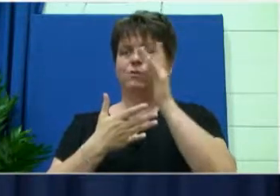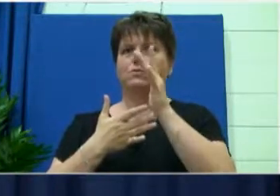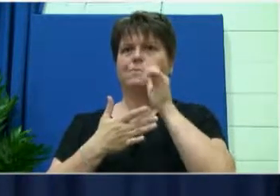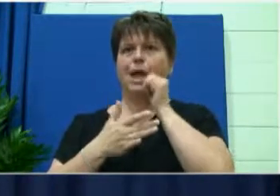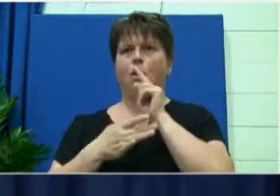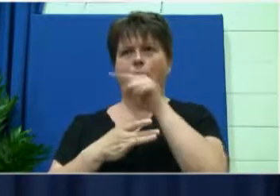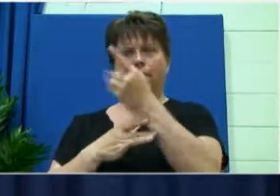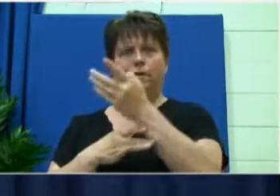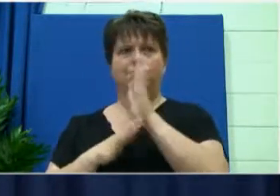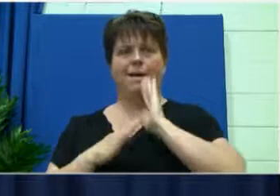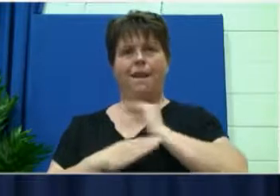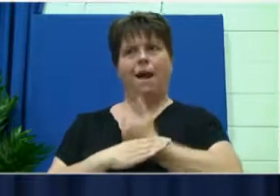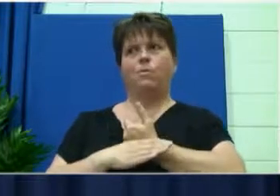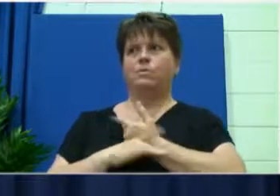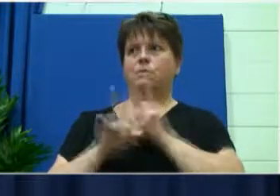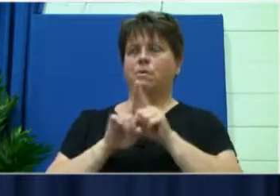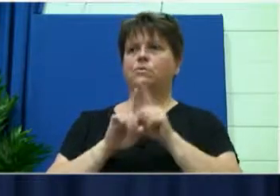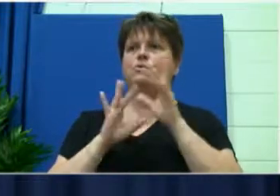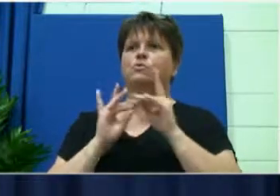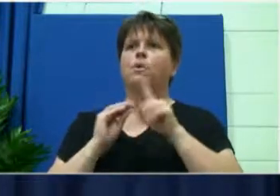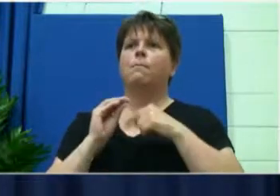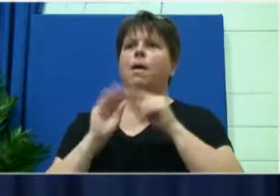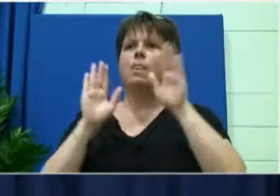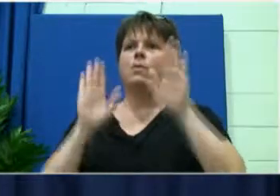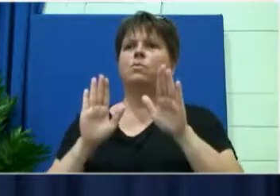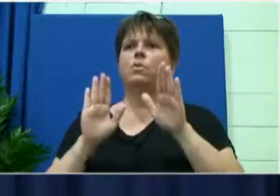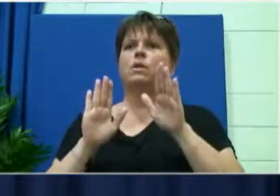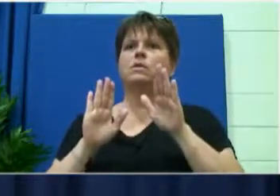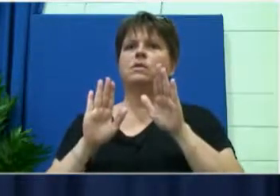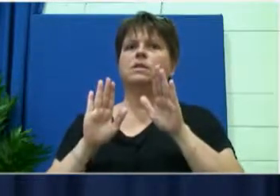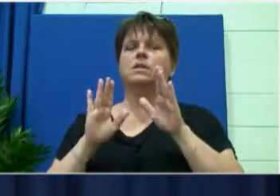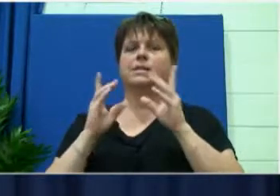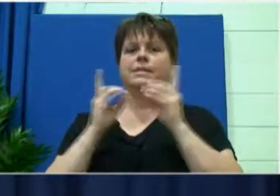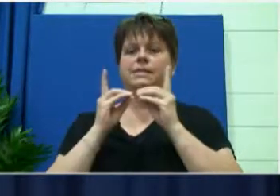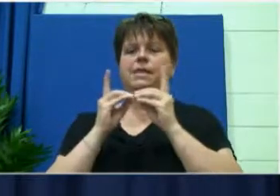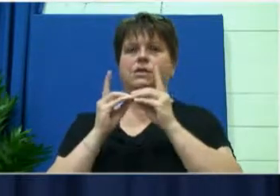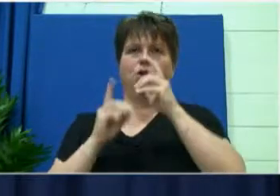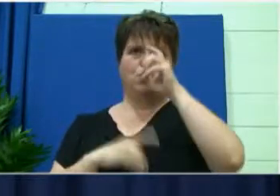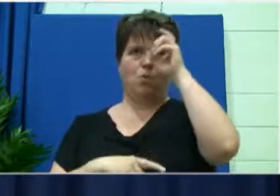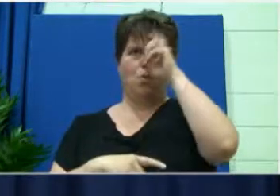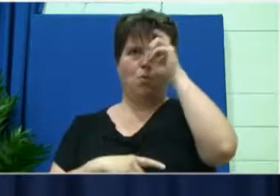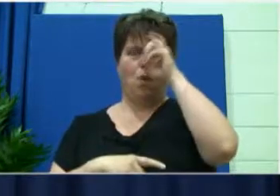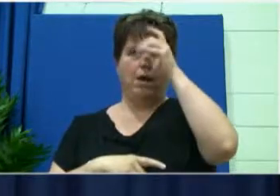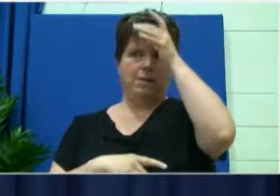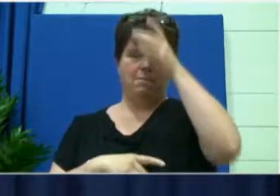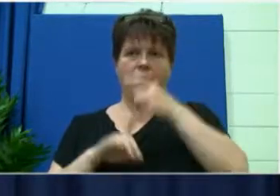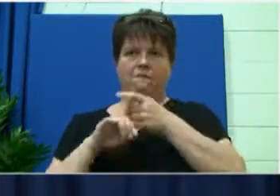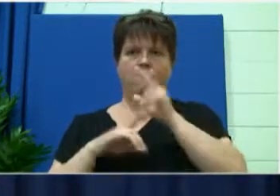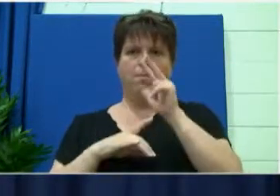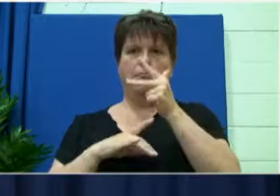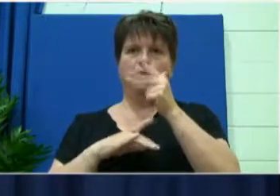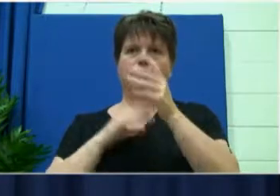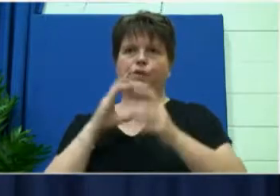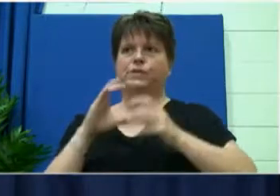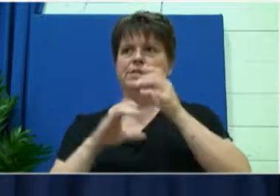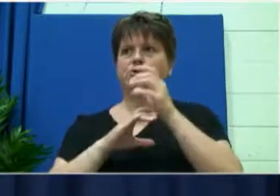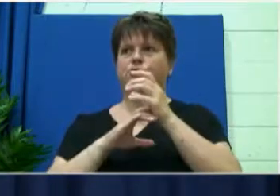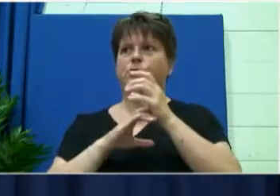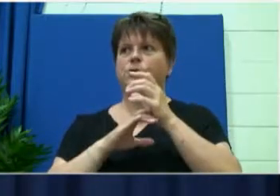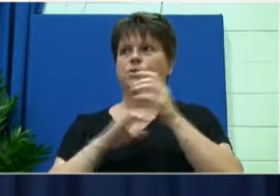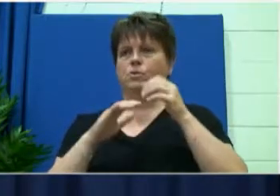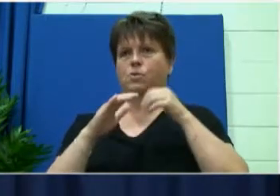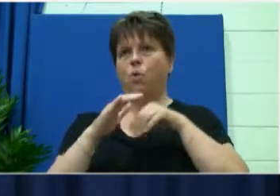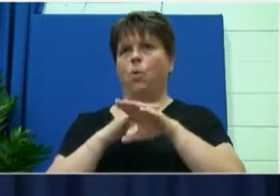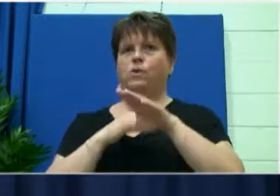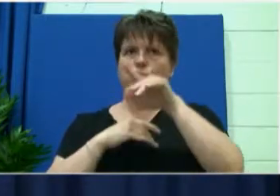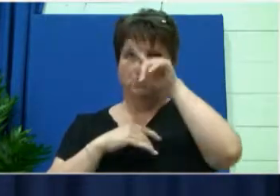ours. It's a story about the great desert wise men from the 3rd century that dwelled in the desert in